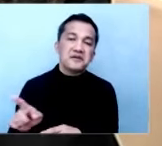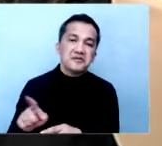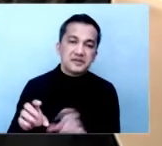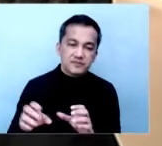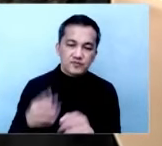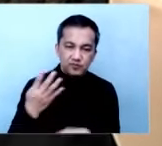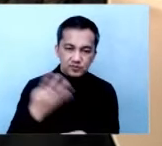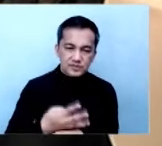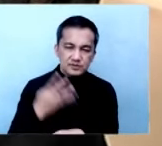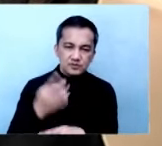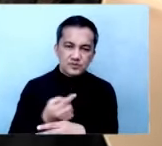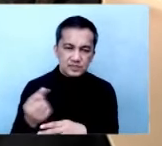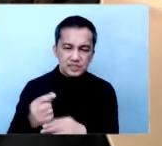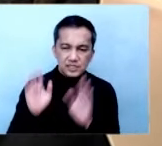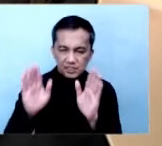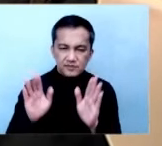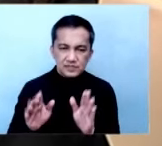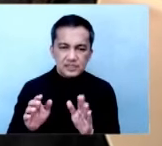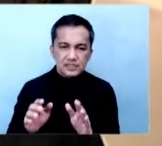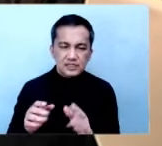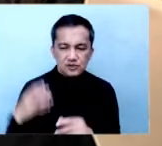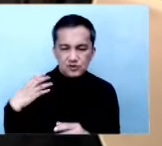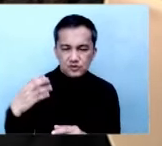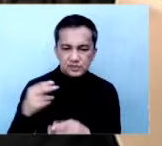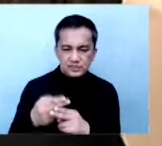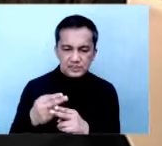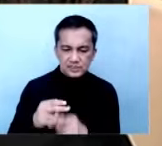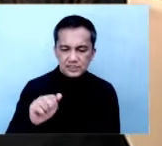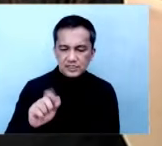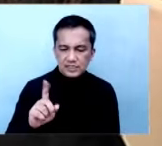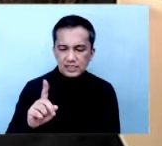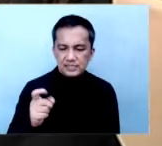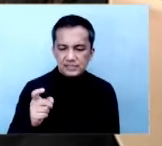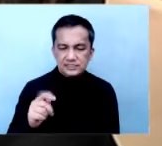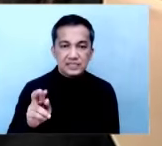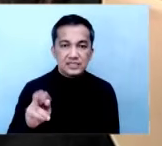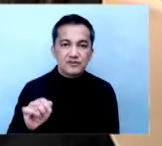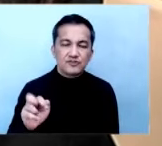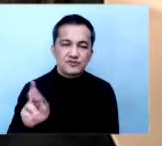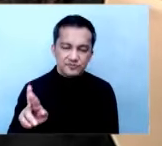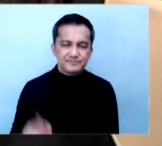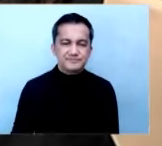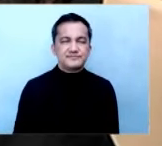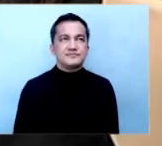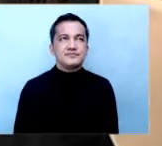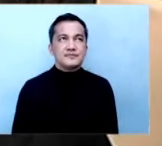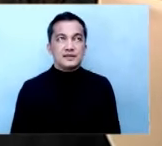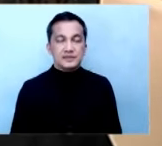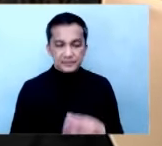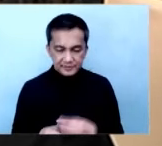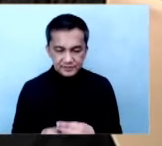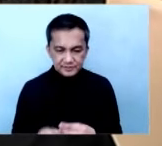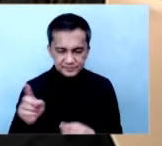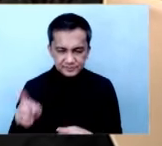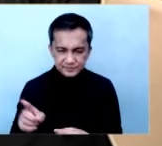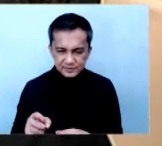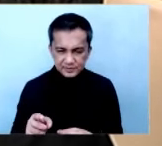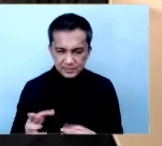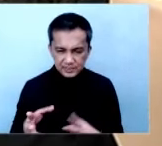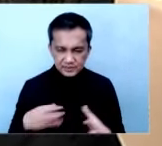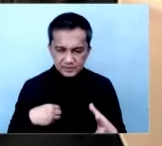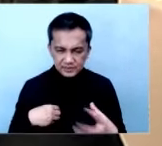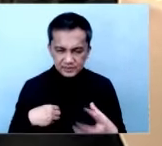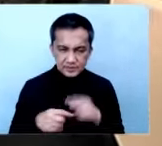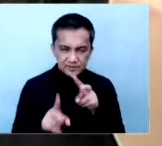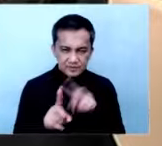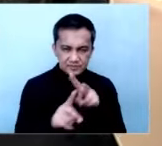this amazing acting coach named Alex Taylor. And then aside from that, I've been taking a lot of auditions,